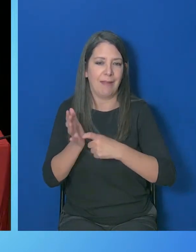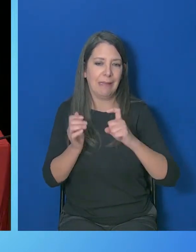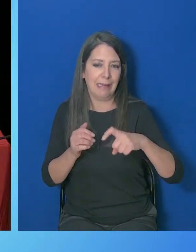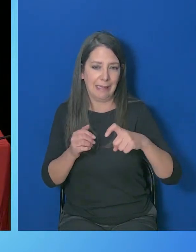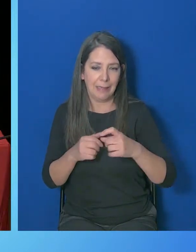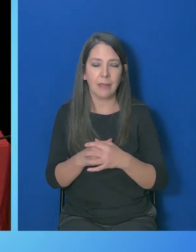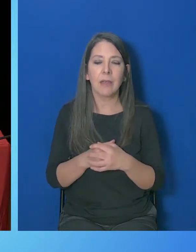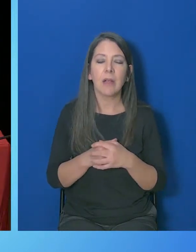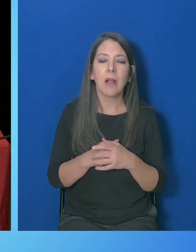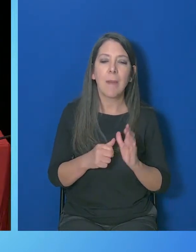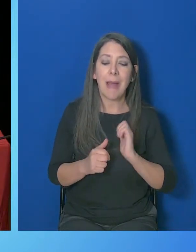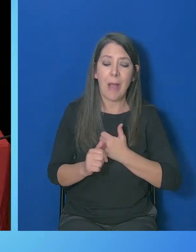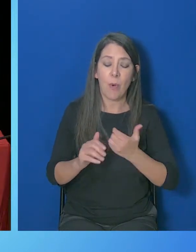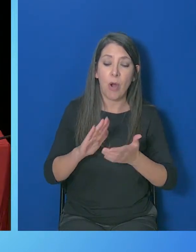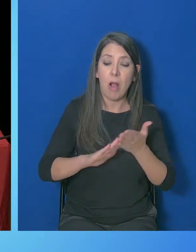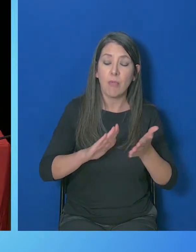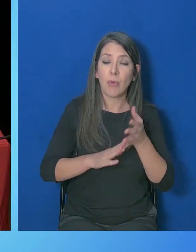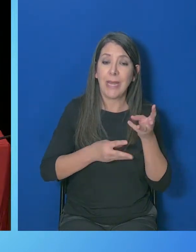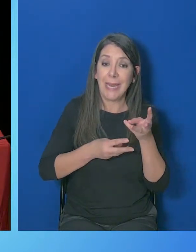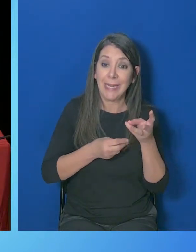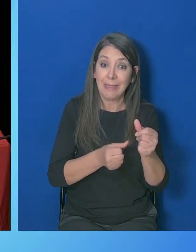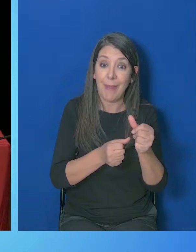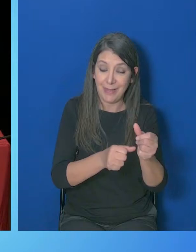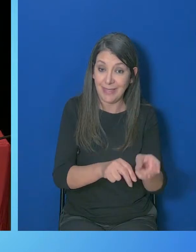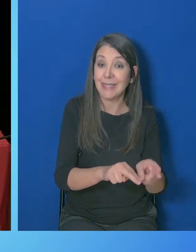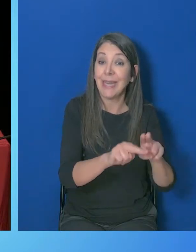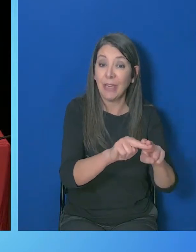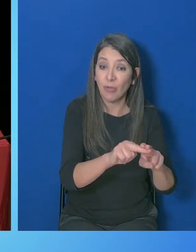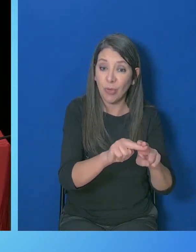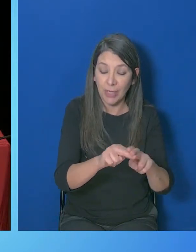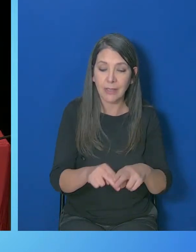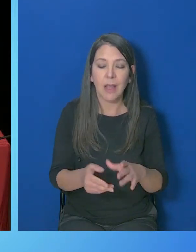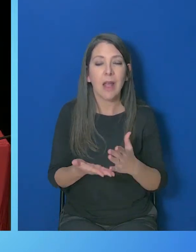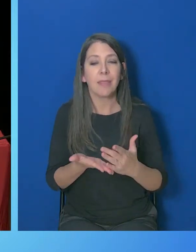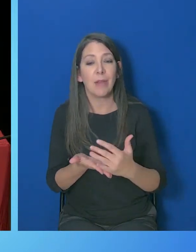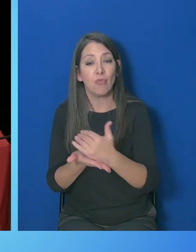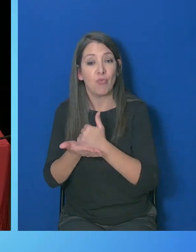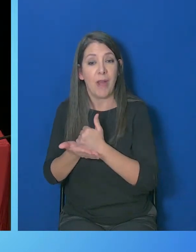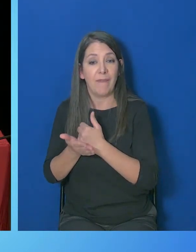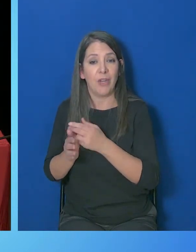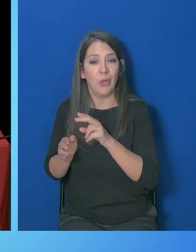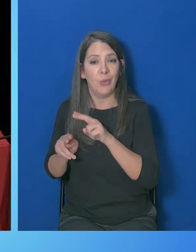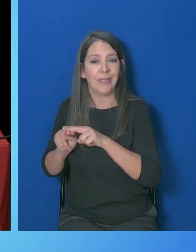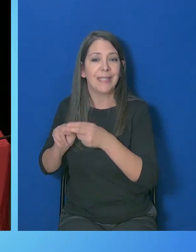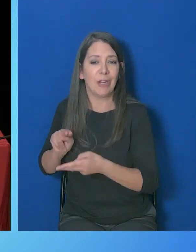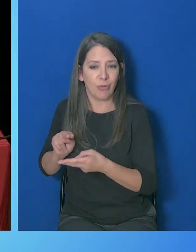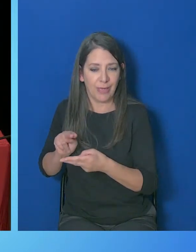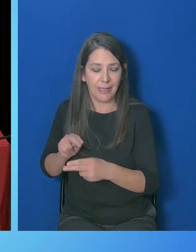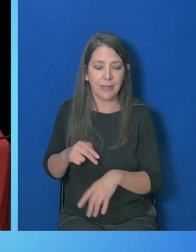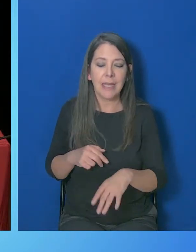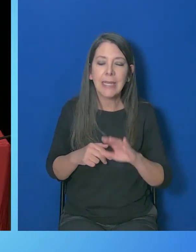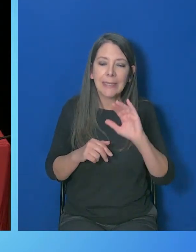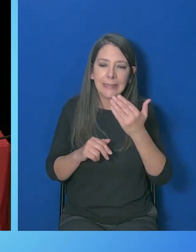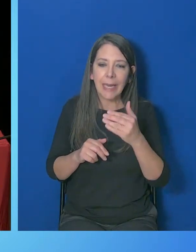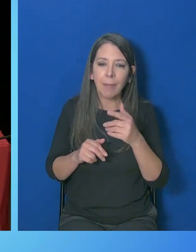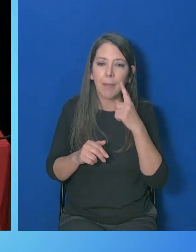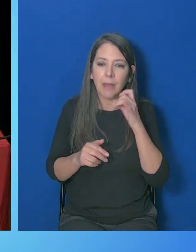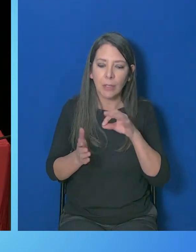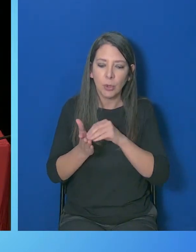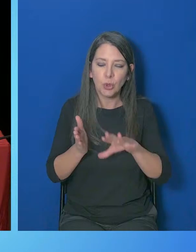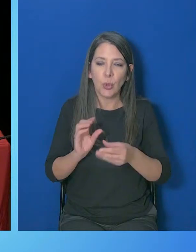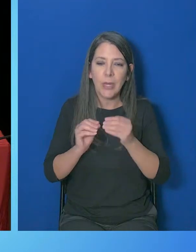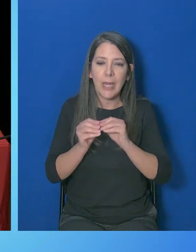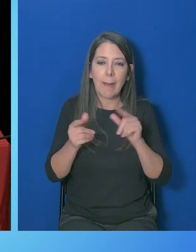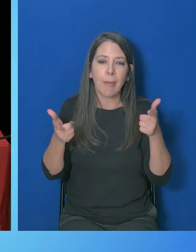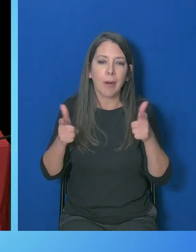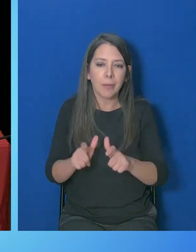As our operating expenses increase and the revenues decrease due to the declining enrollment and the end of